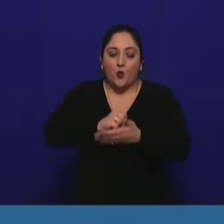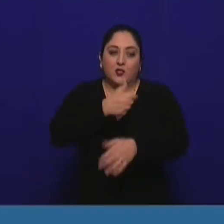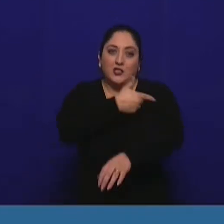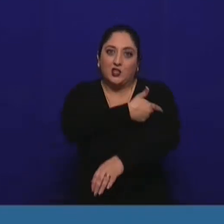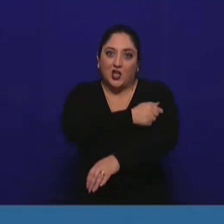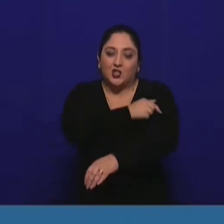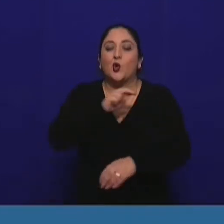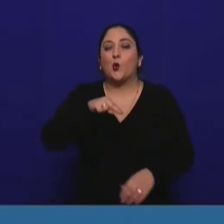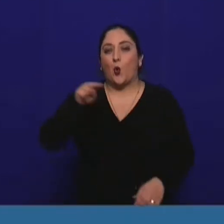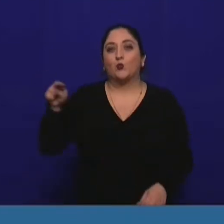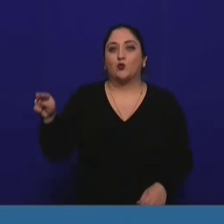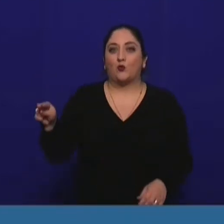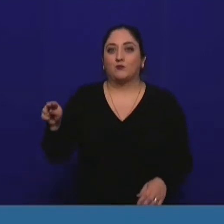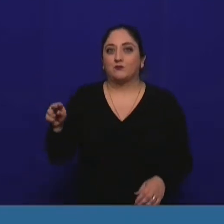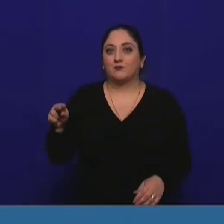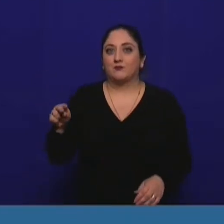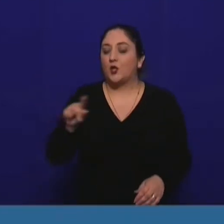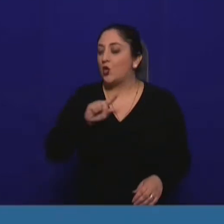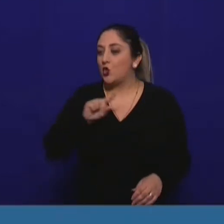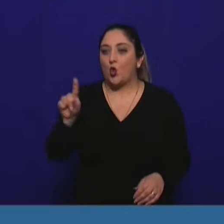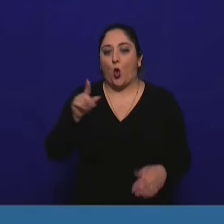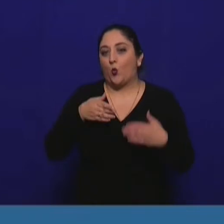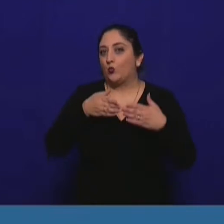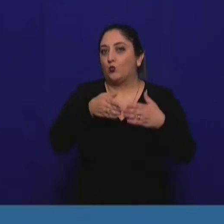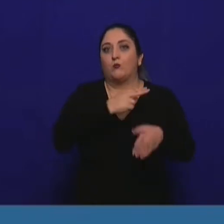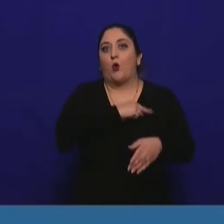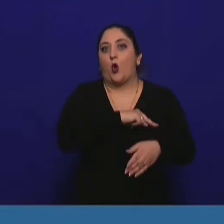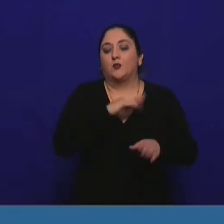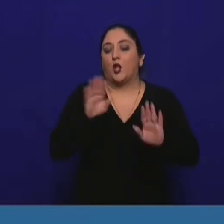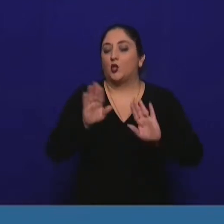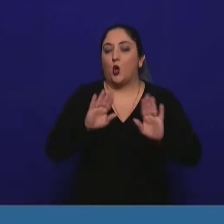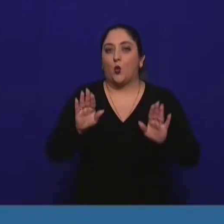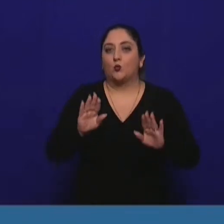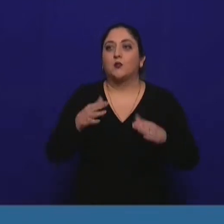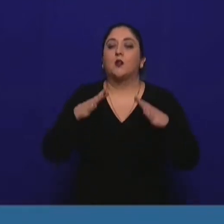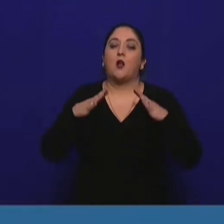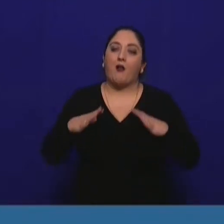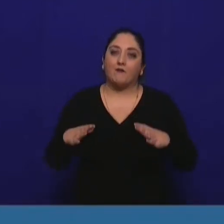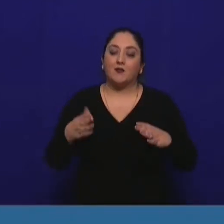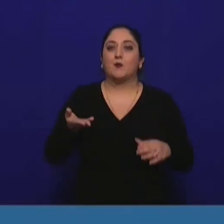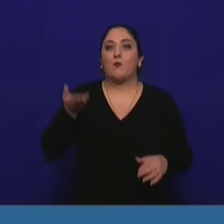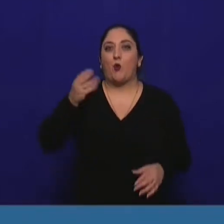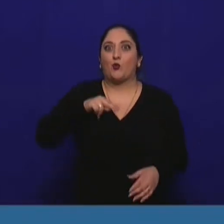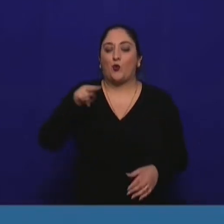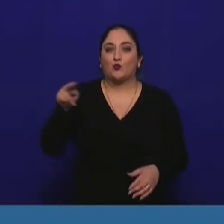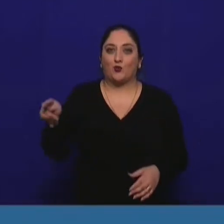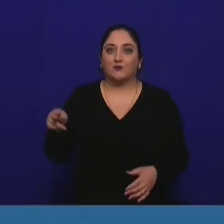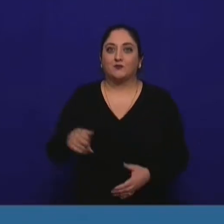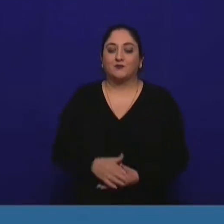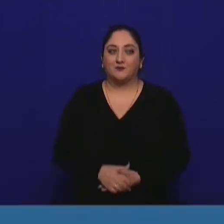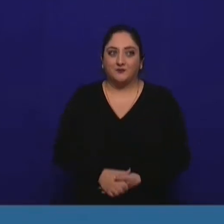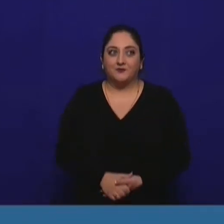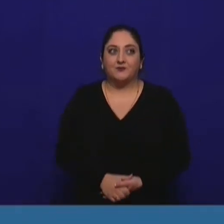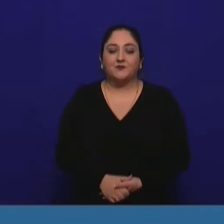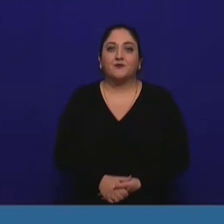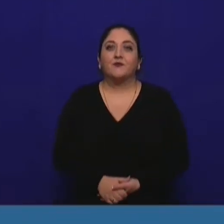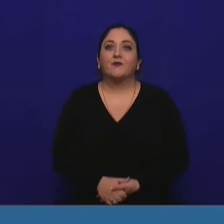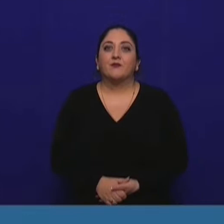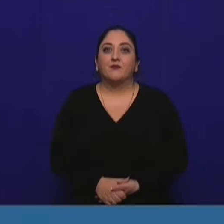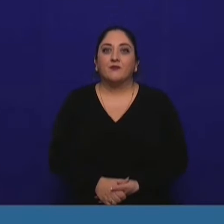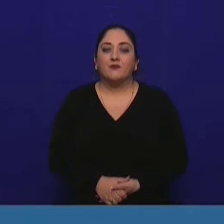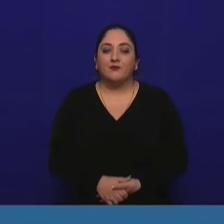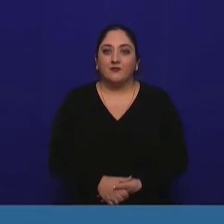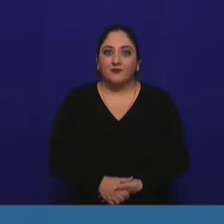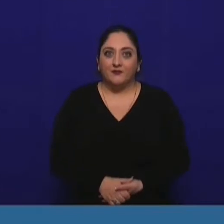to get vaccinated in Gozo because we are offering this service as well in Gozo. And we also